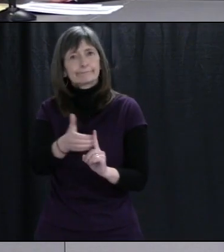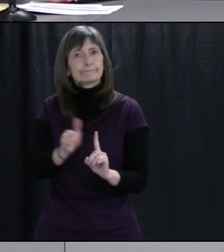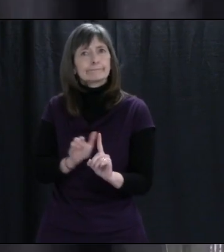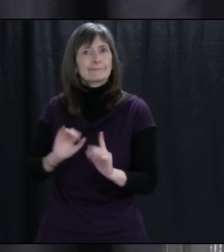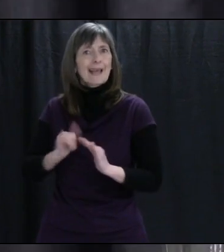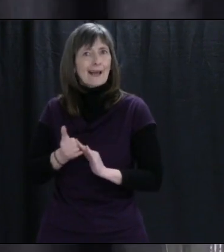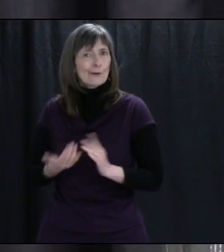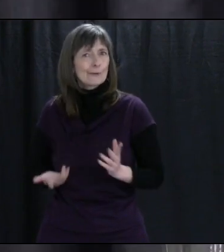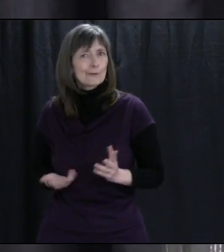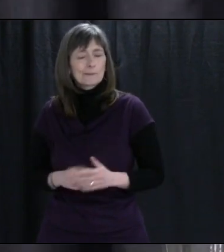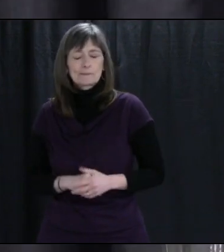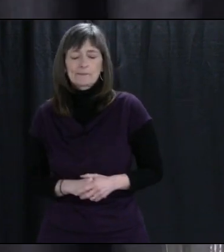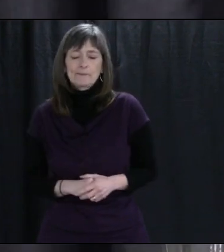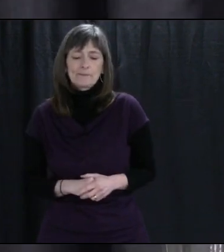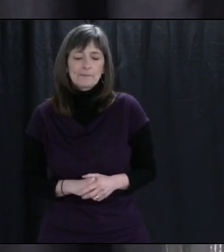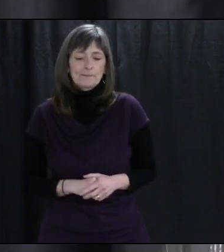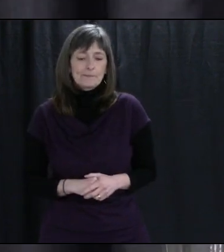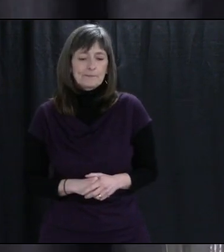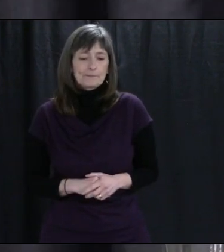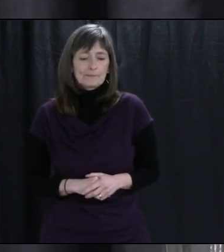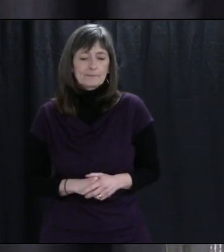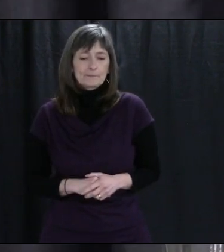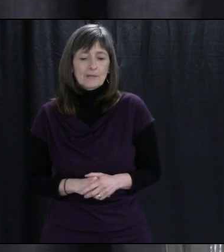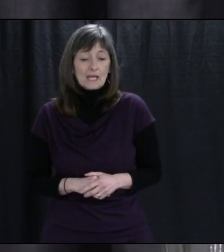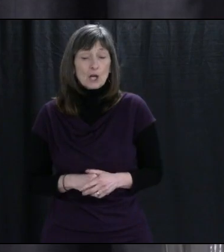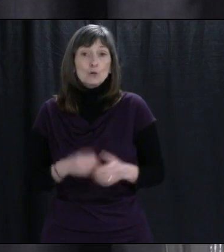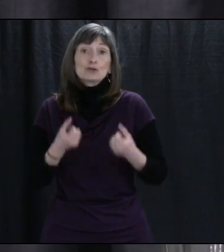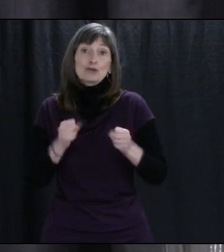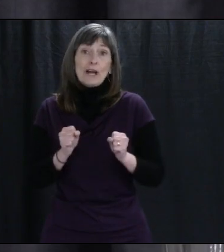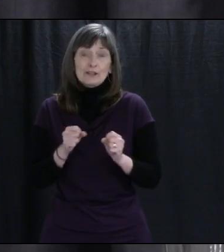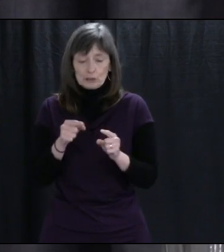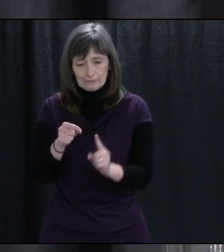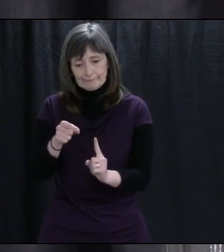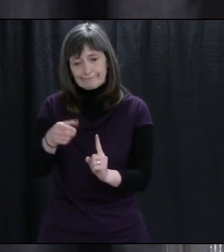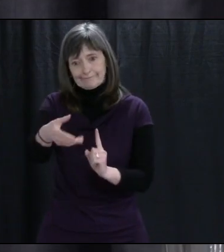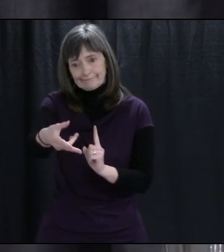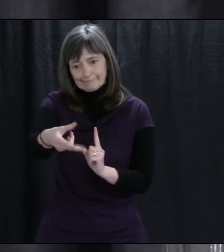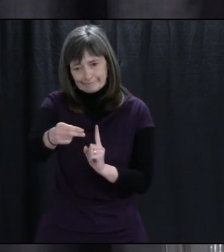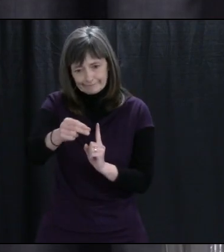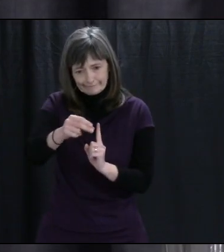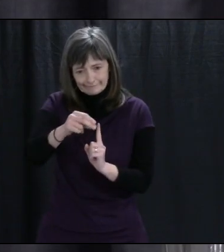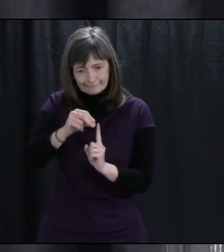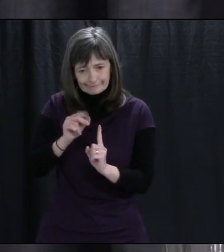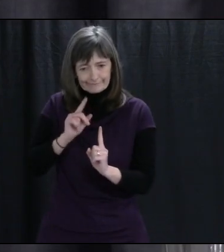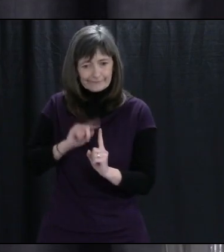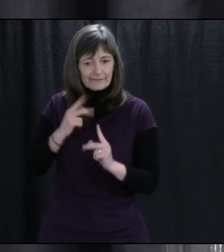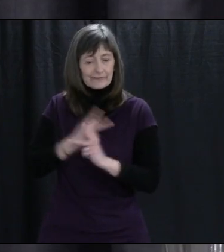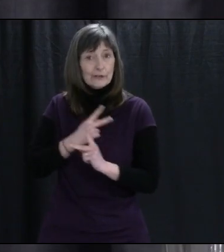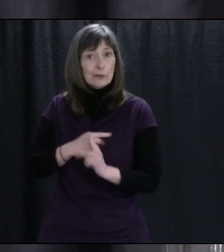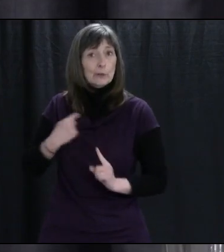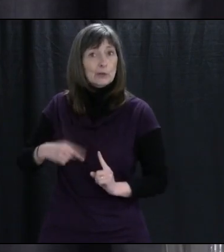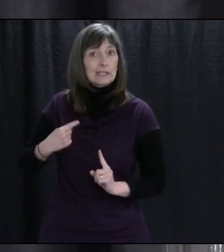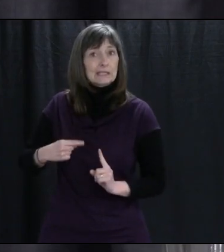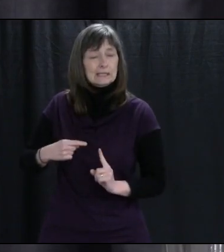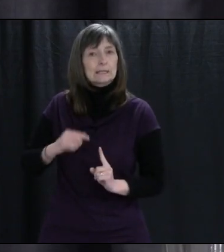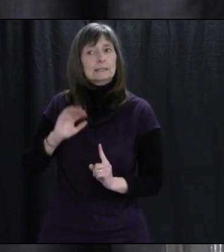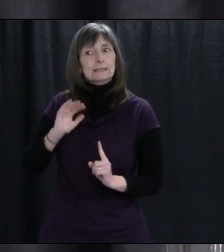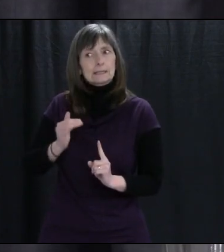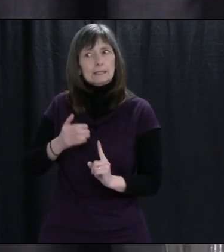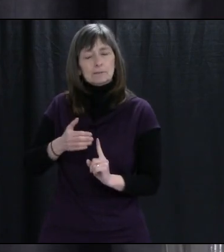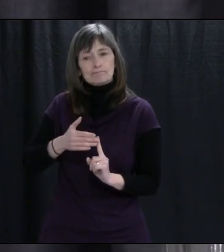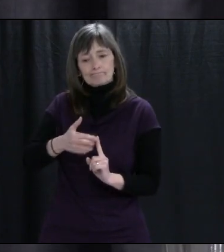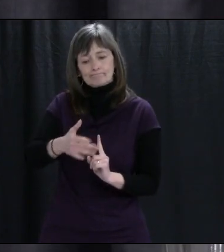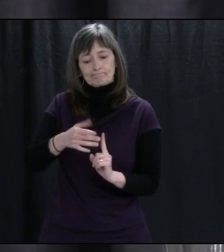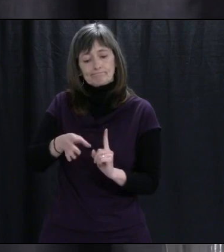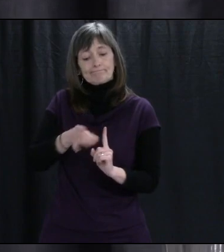through the possible chain of events, this person's period of exposure actually also spans a